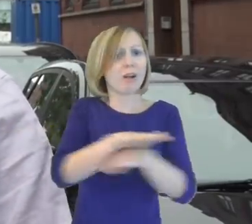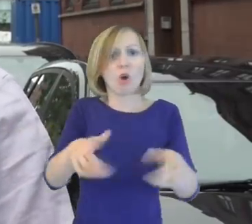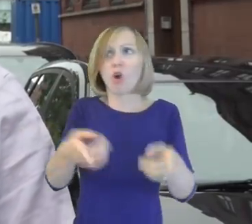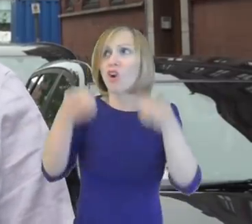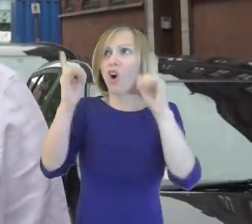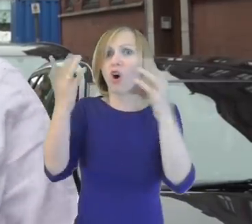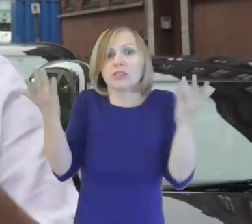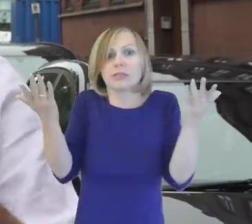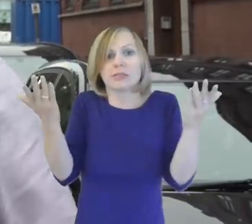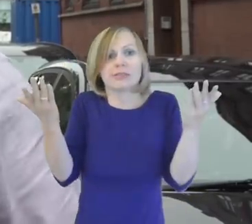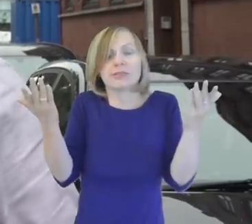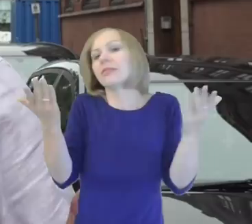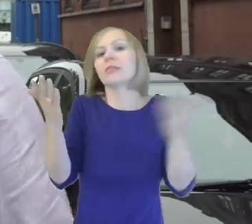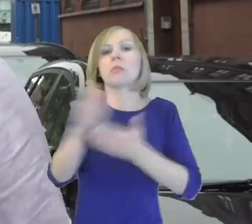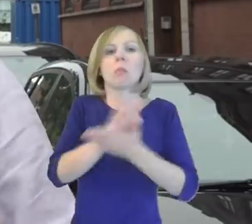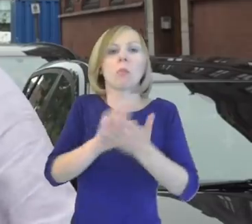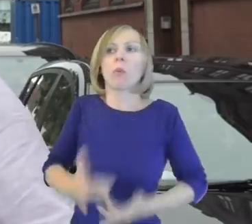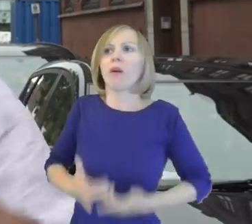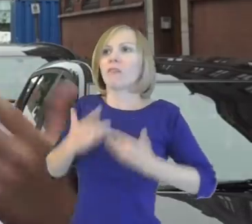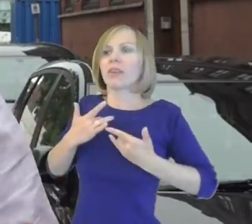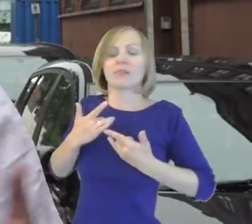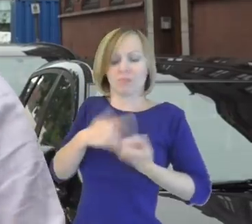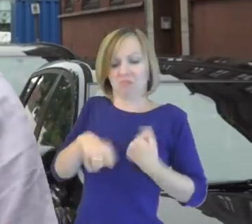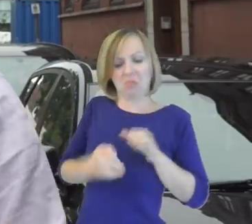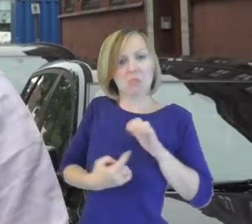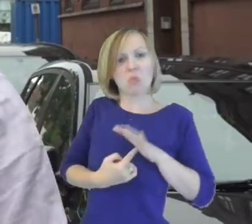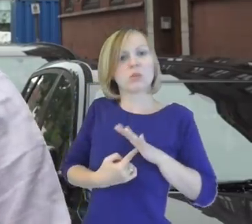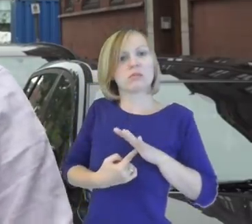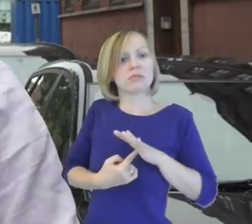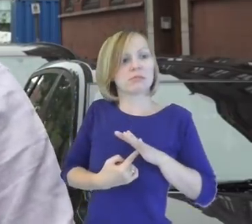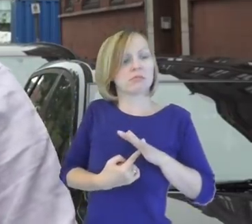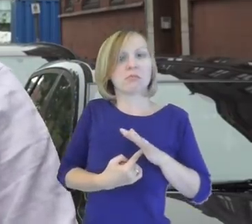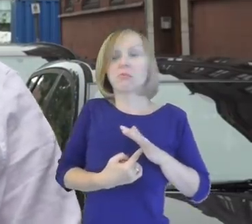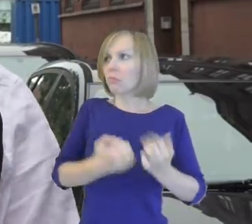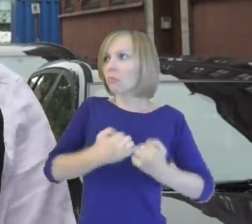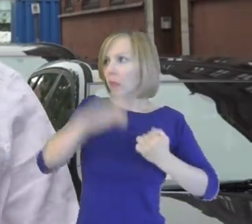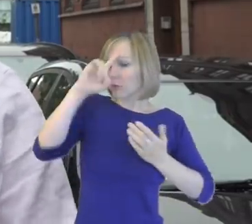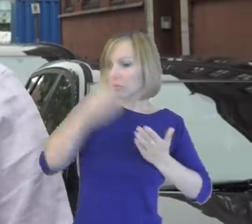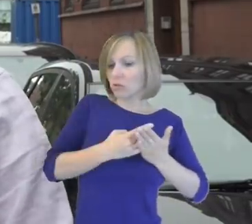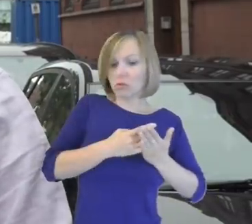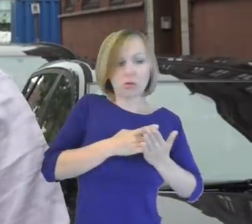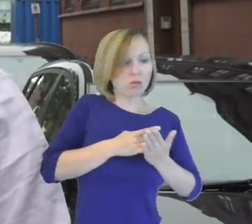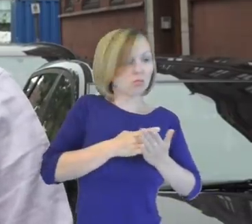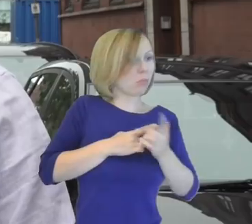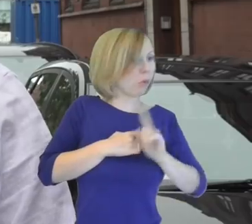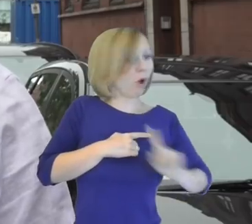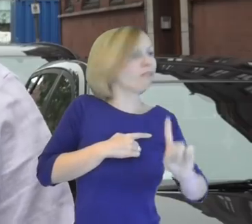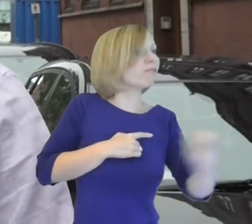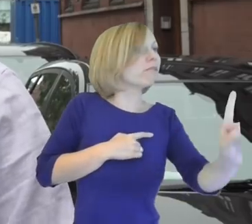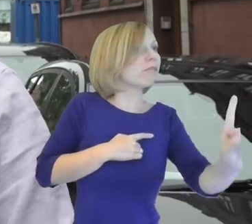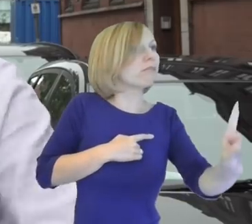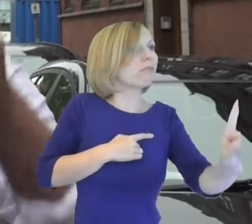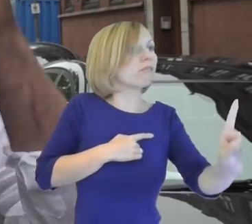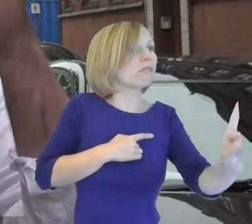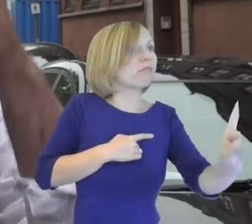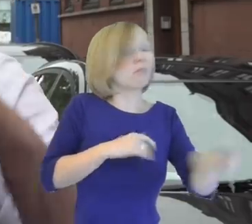to think that we don't matter, that there is no consequence to the ways we walk, certainly no consequence for God,